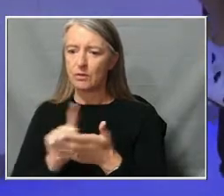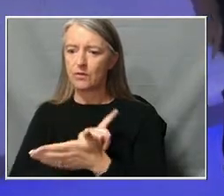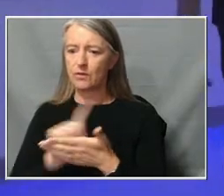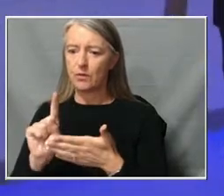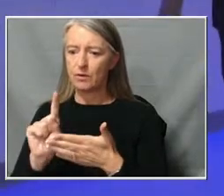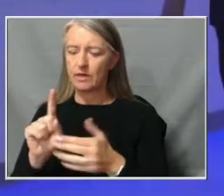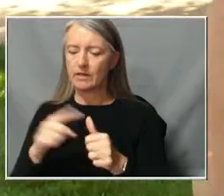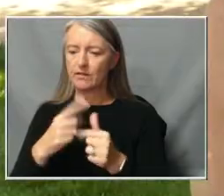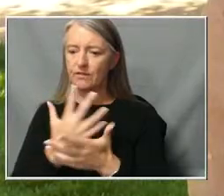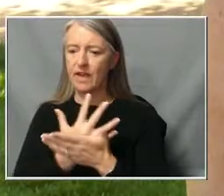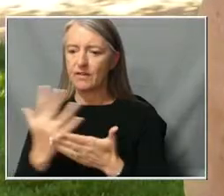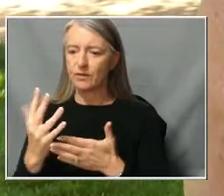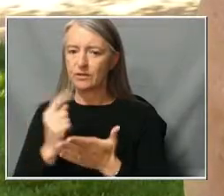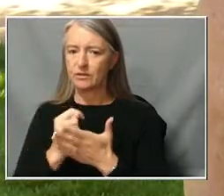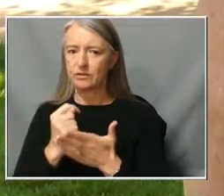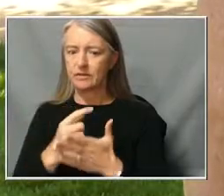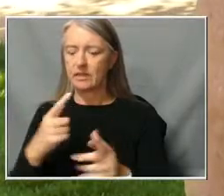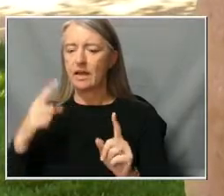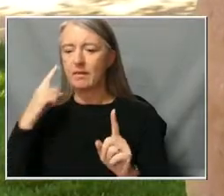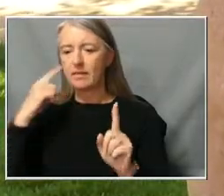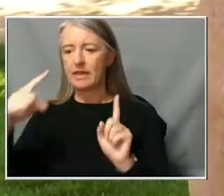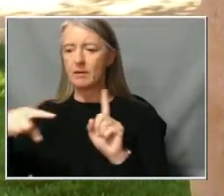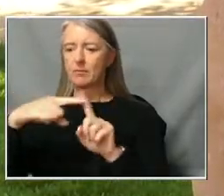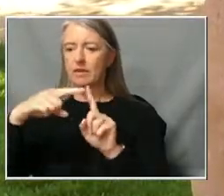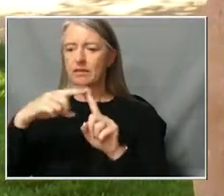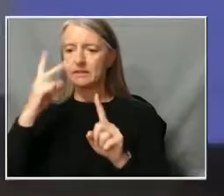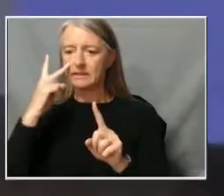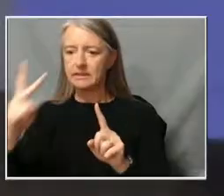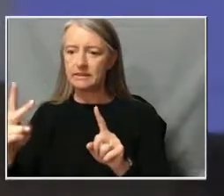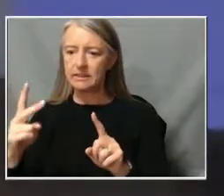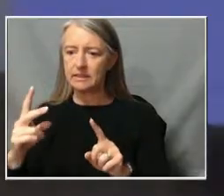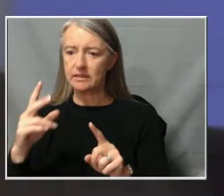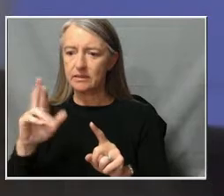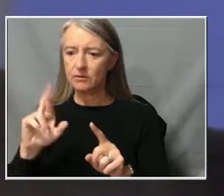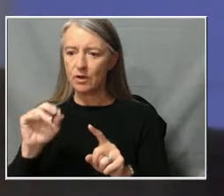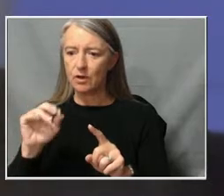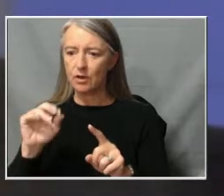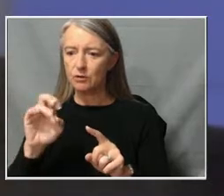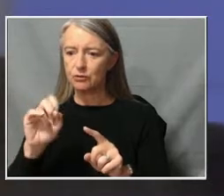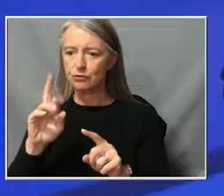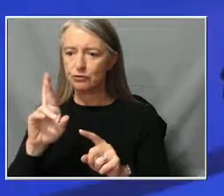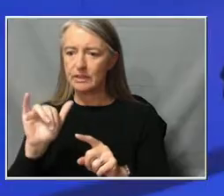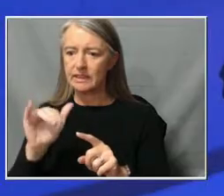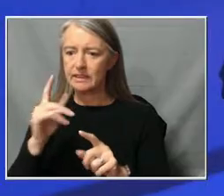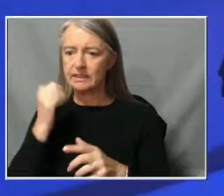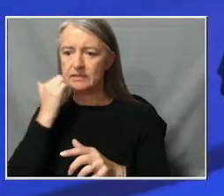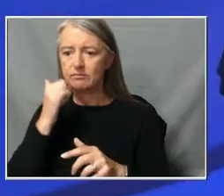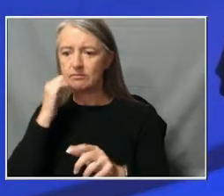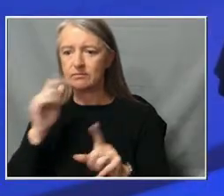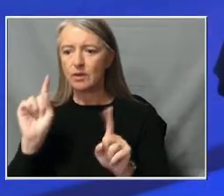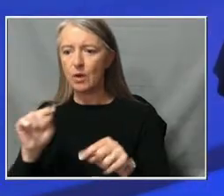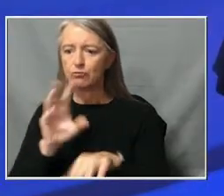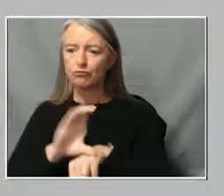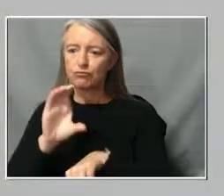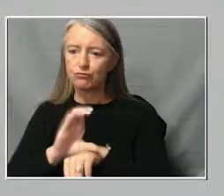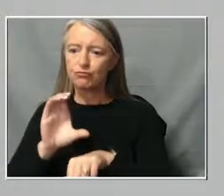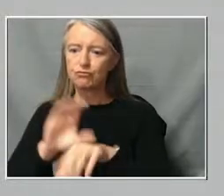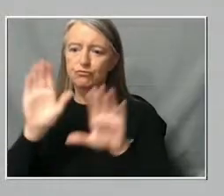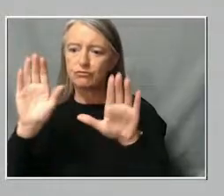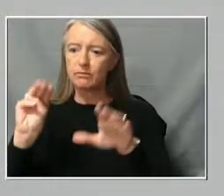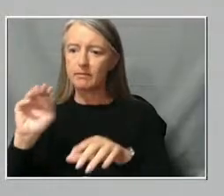5-week treatment. I'm being positive, and I'm saying my rosary daily, going to Mass still on Sundays with the